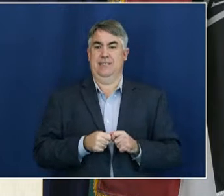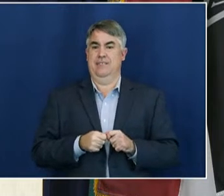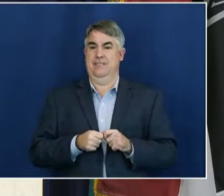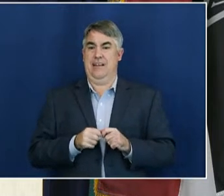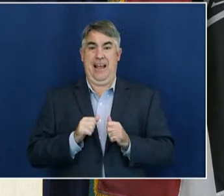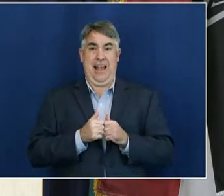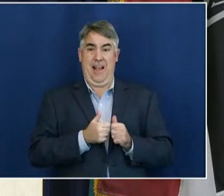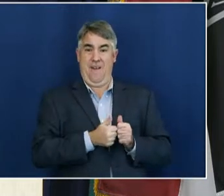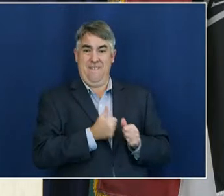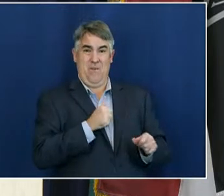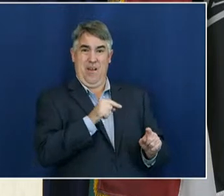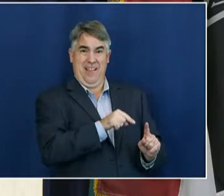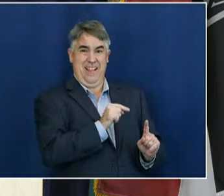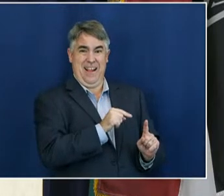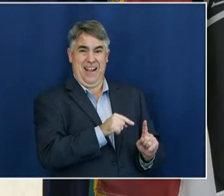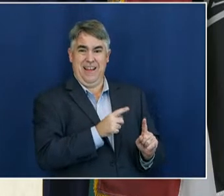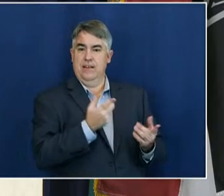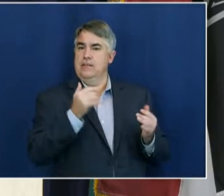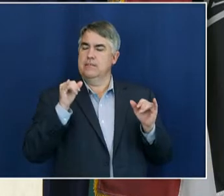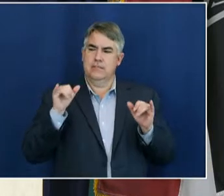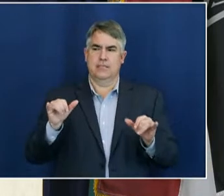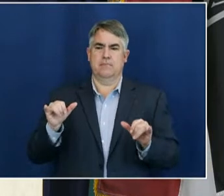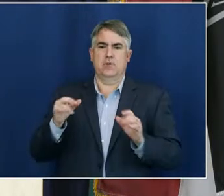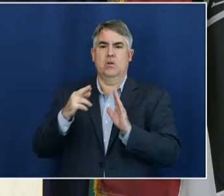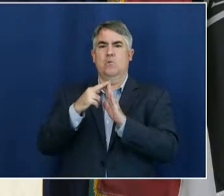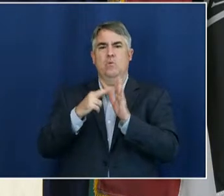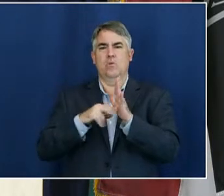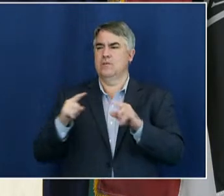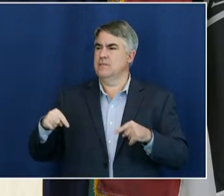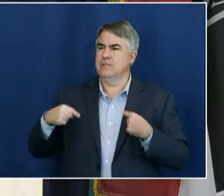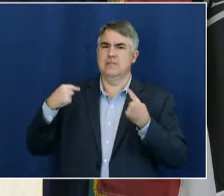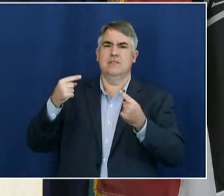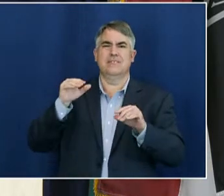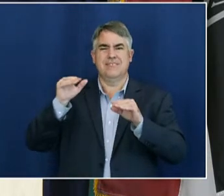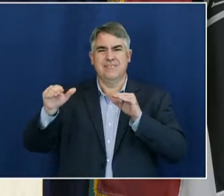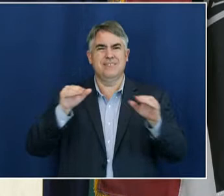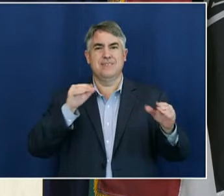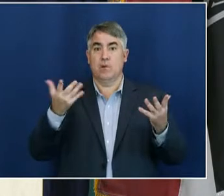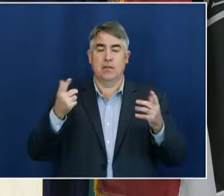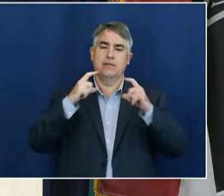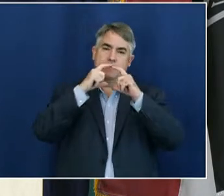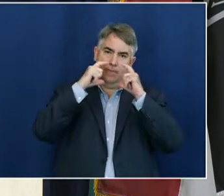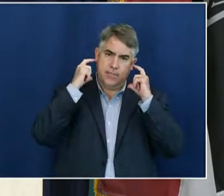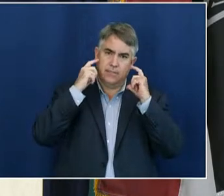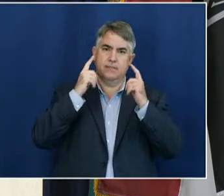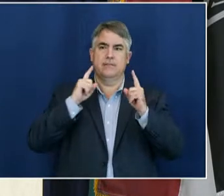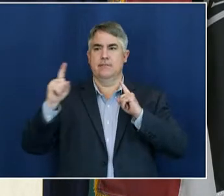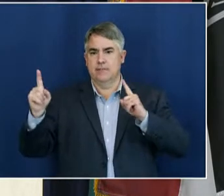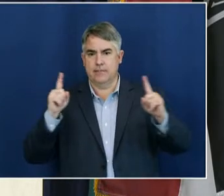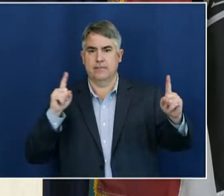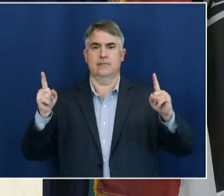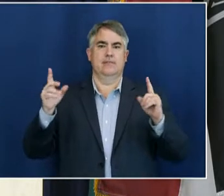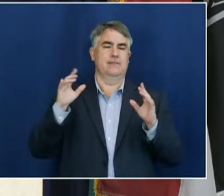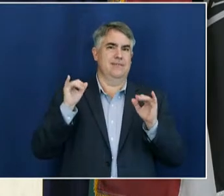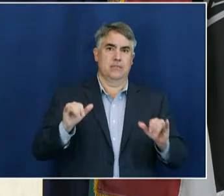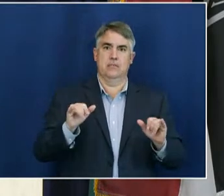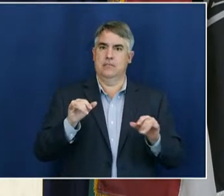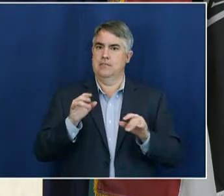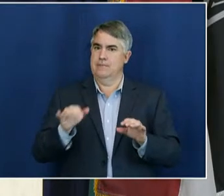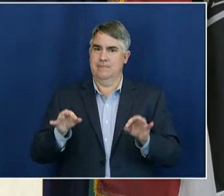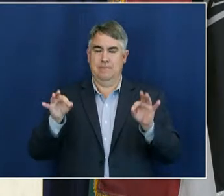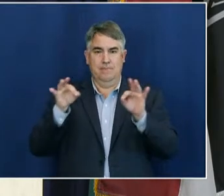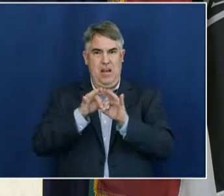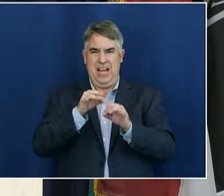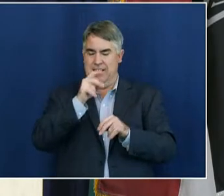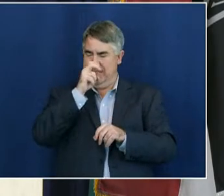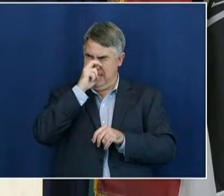that variant are really the same as what we've said all along. We just make sure we need to do it with strict adherence to wearing